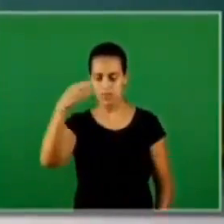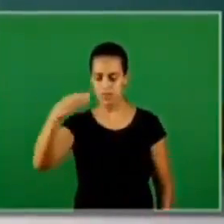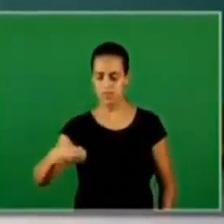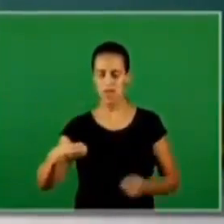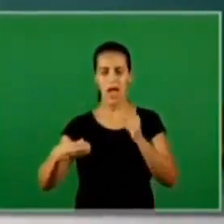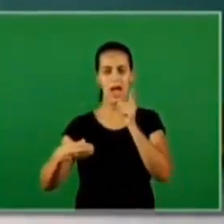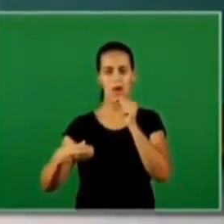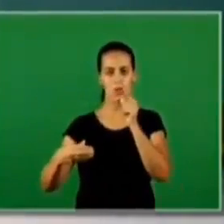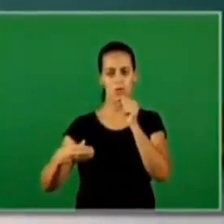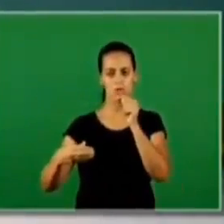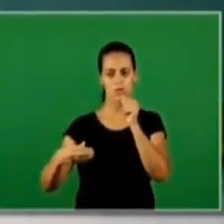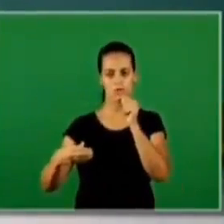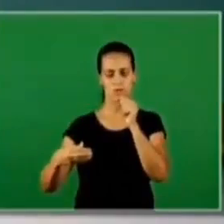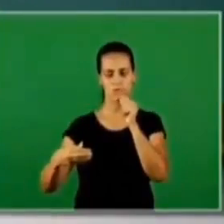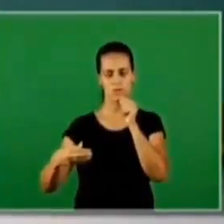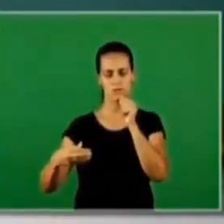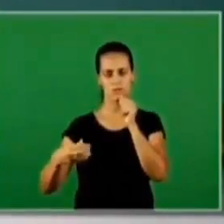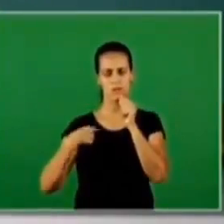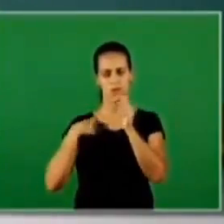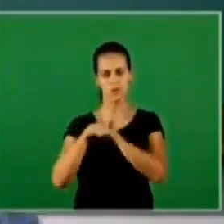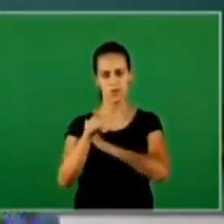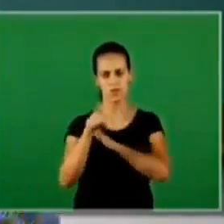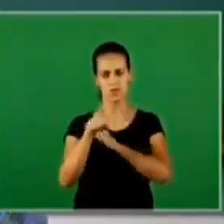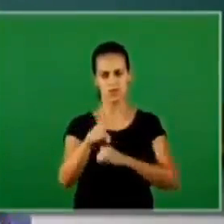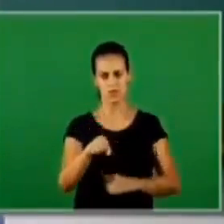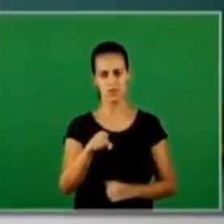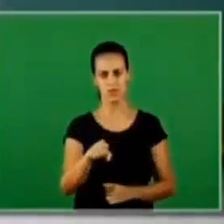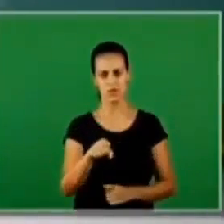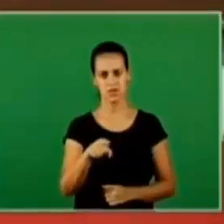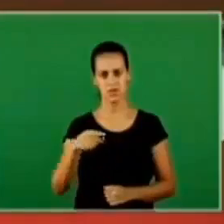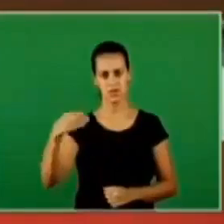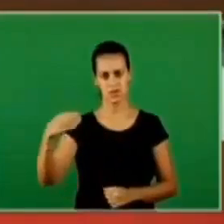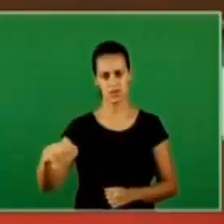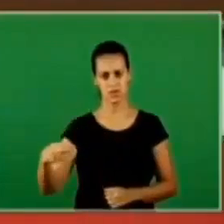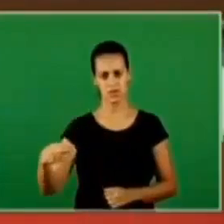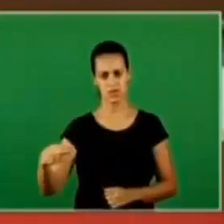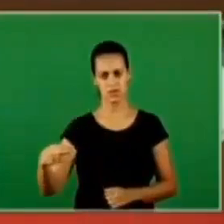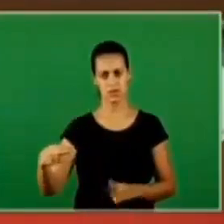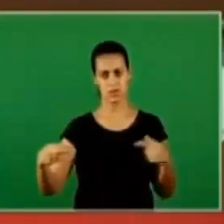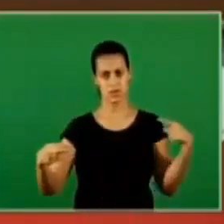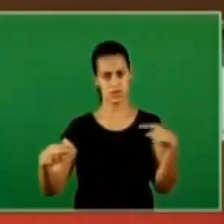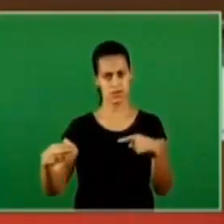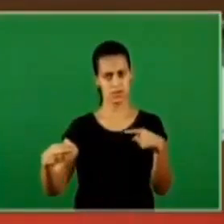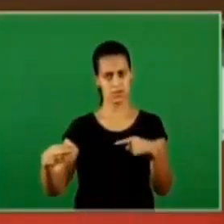there. I put a glass of water for you, I ask you.